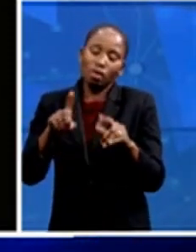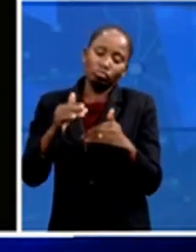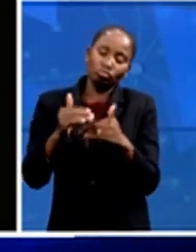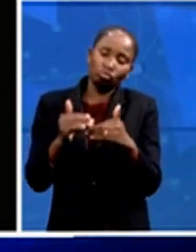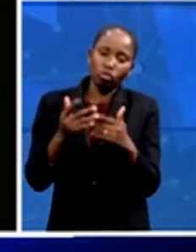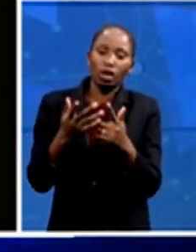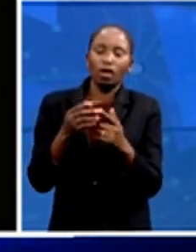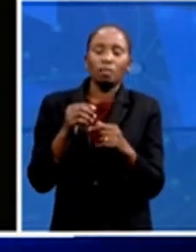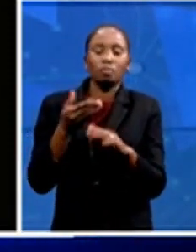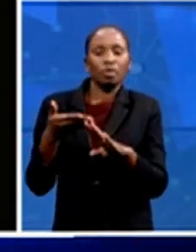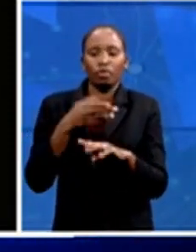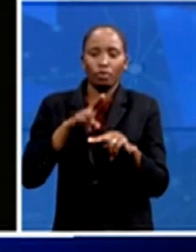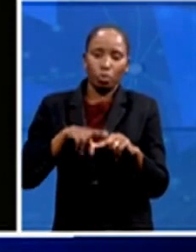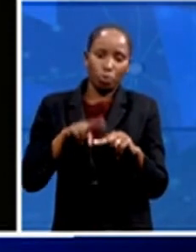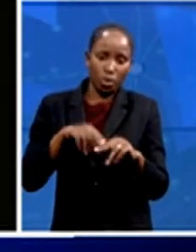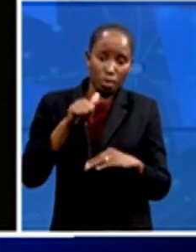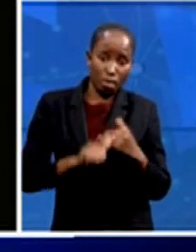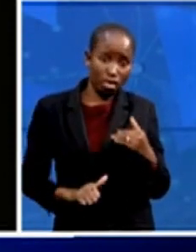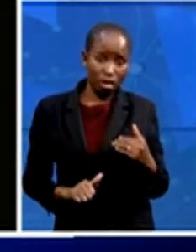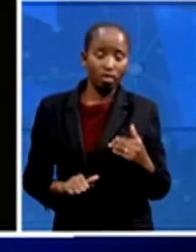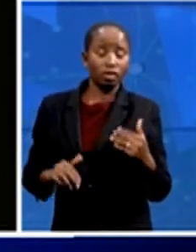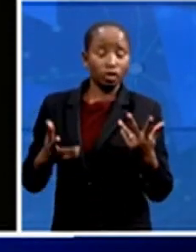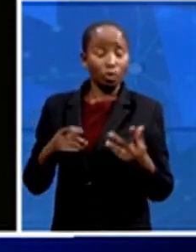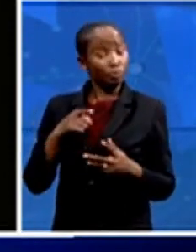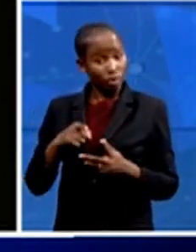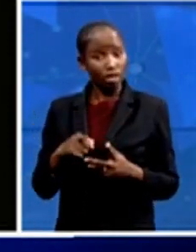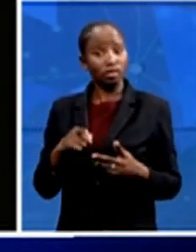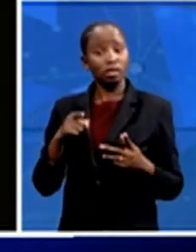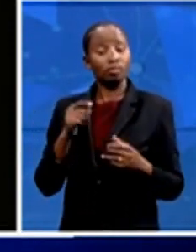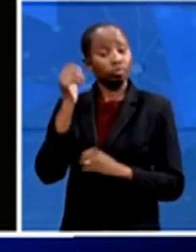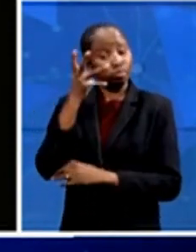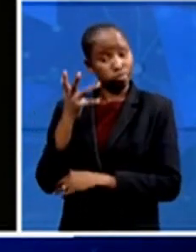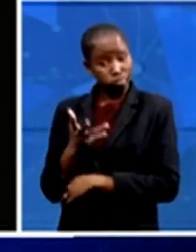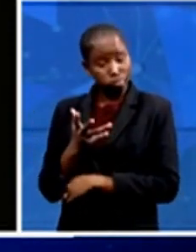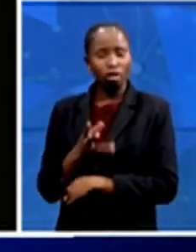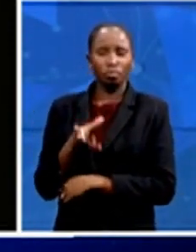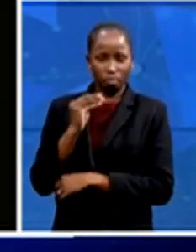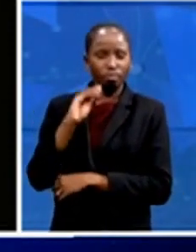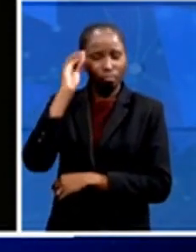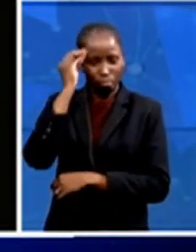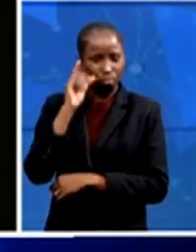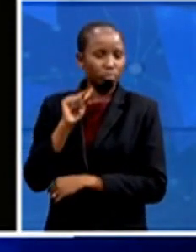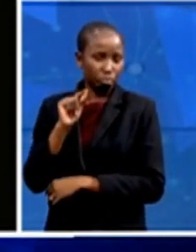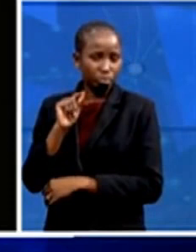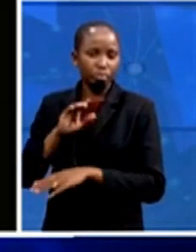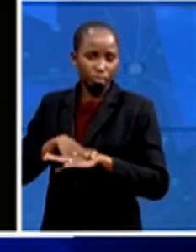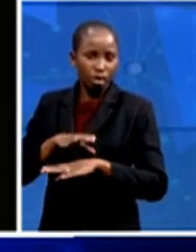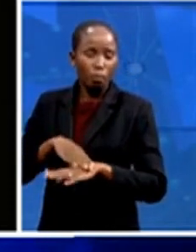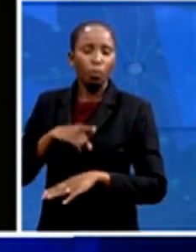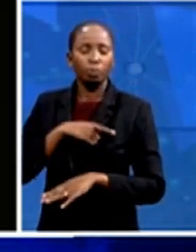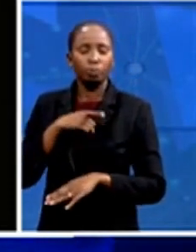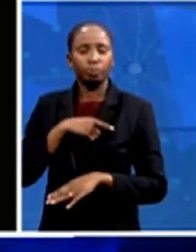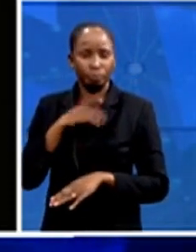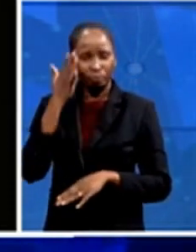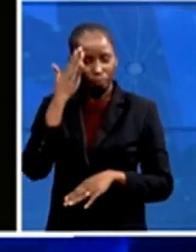interesting. This briefing also comes at a very interesting time. Moreover, Desiree, you'll know that, in the city of